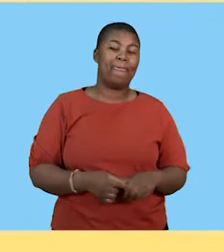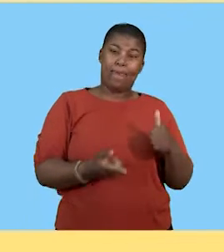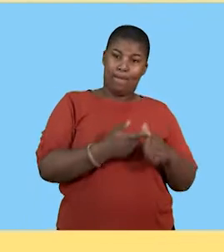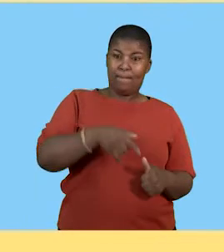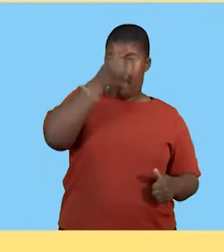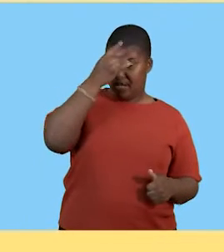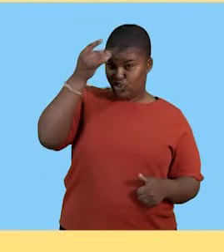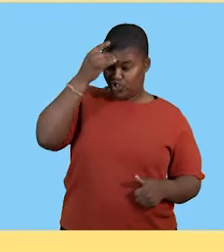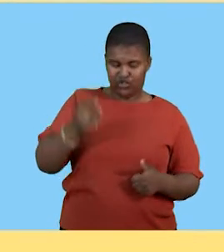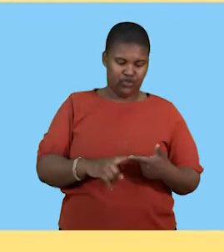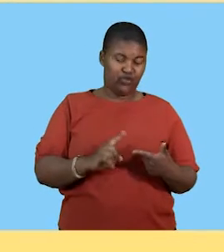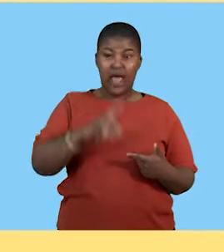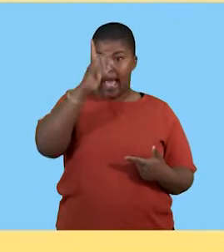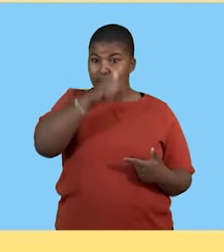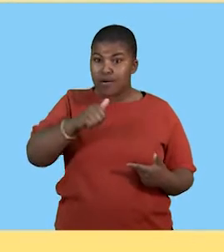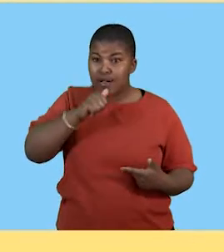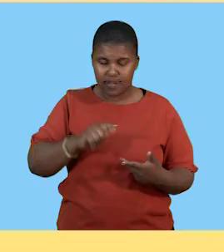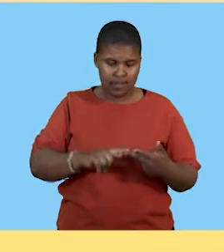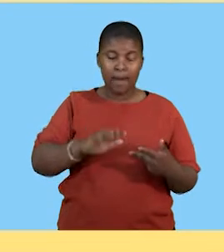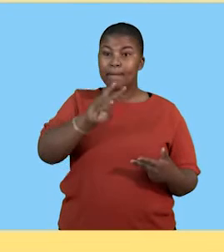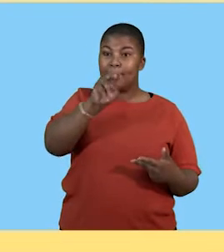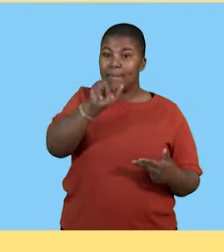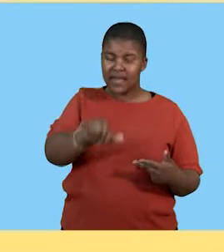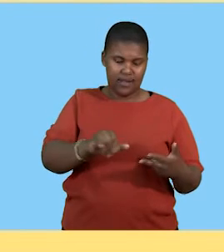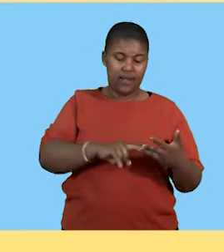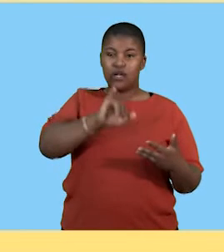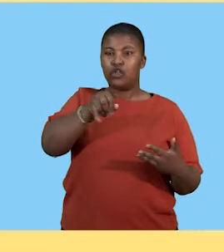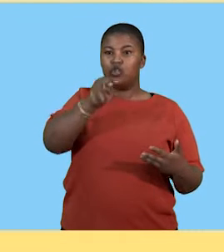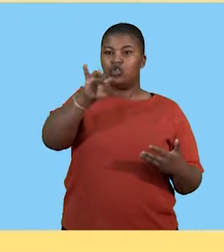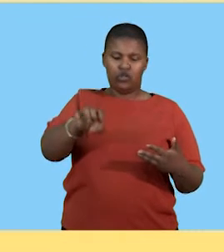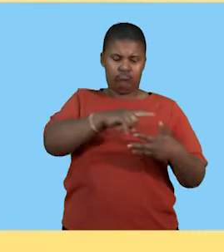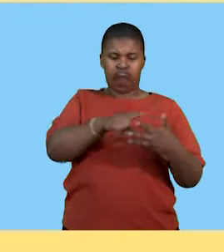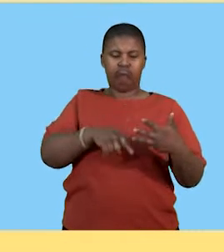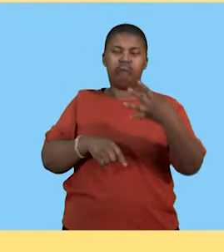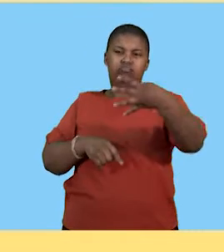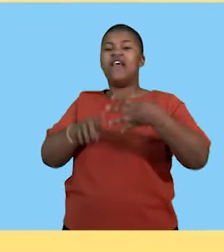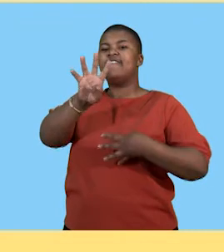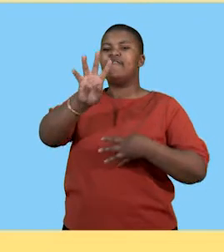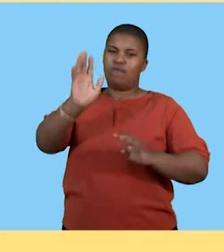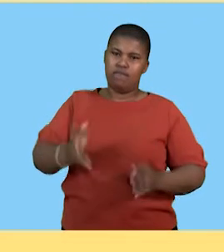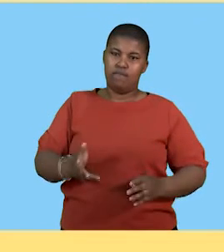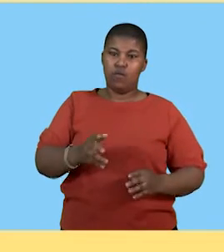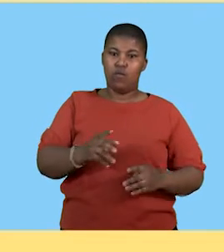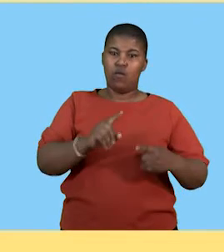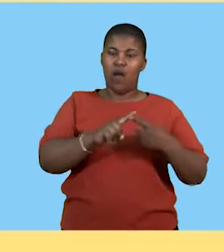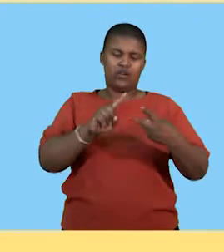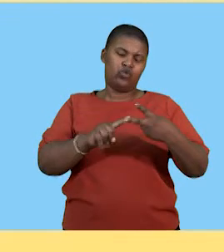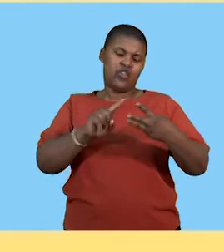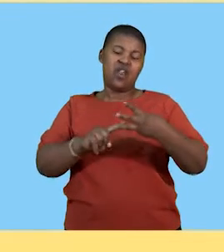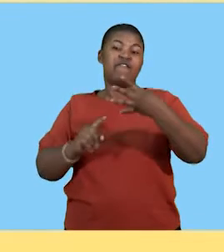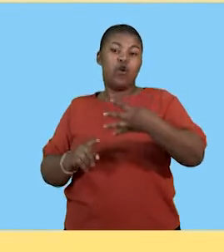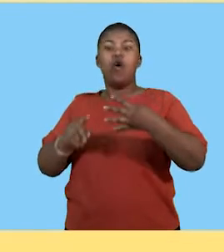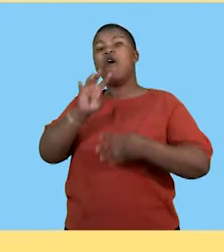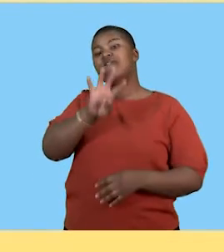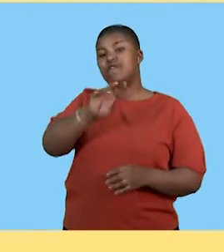from March, April, May, then June. So that means we had it for 1,